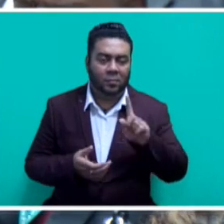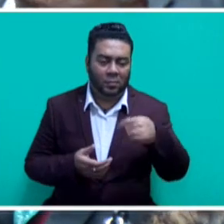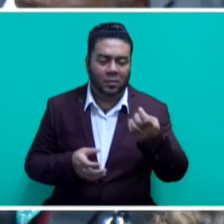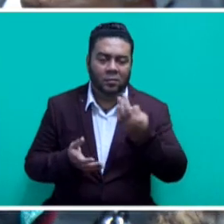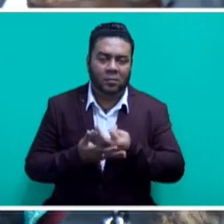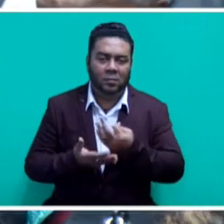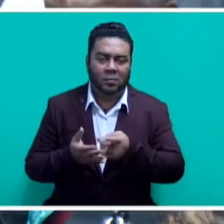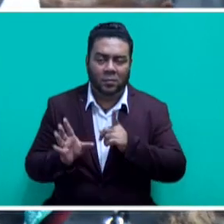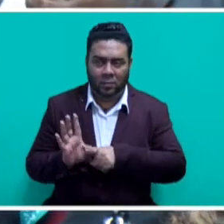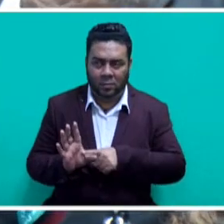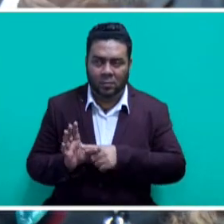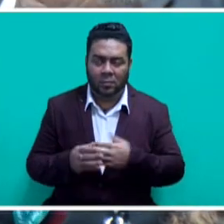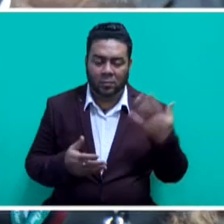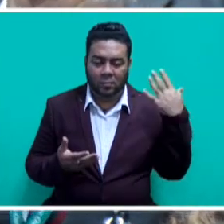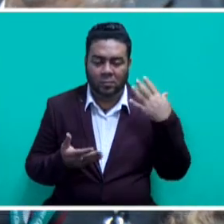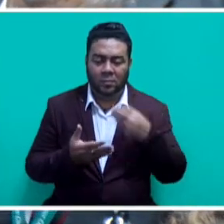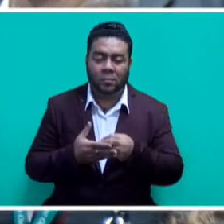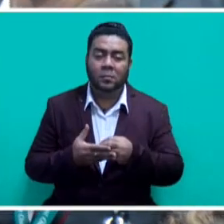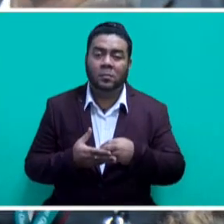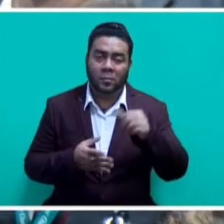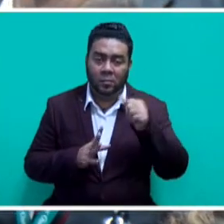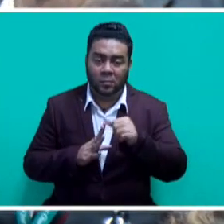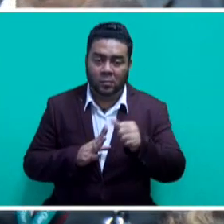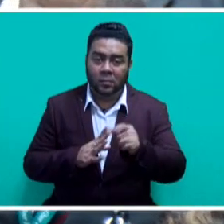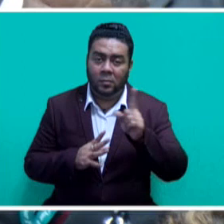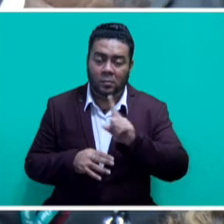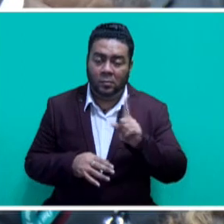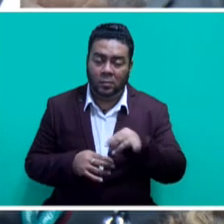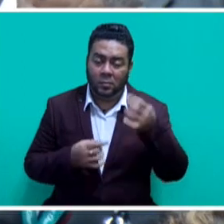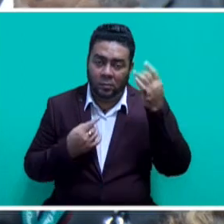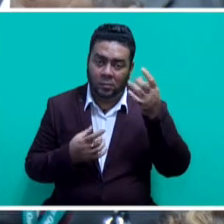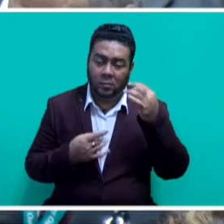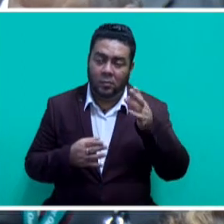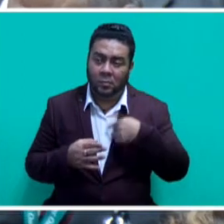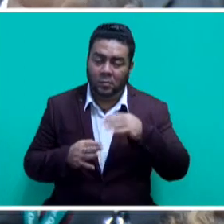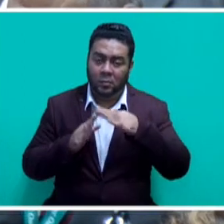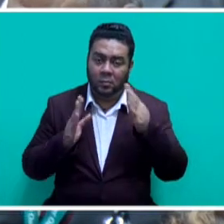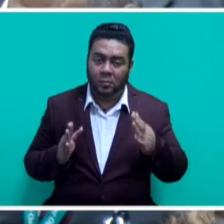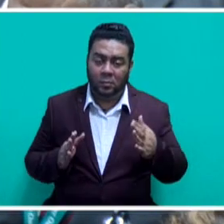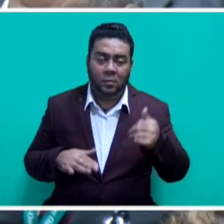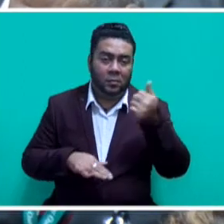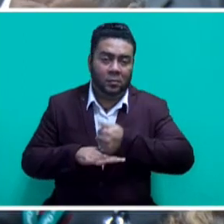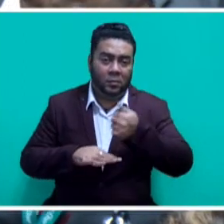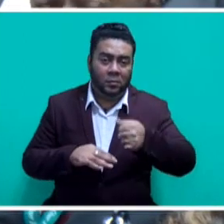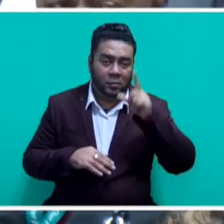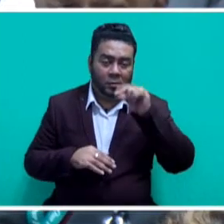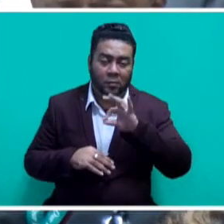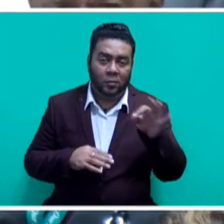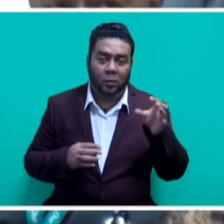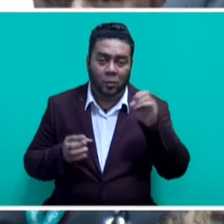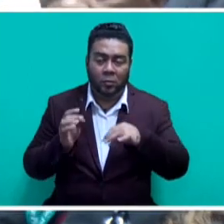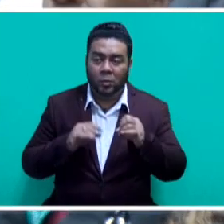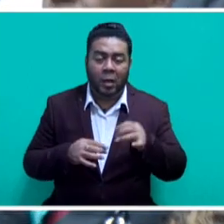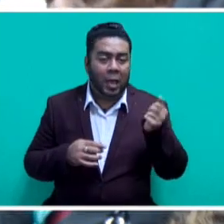year. Also, Mr. Speaker, for what I want to inform this August House, that the government did not contribute